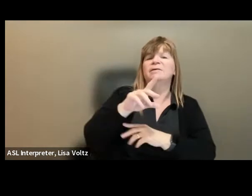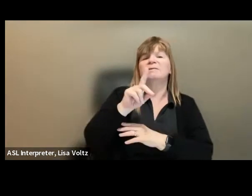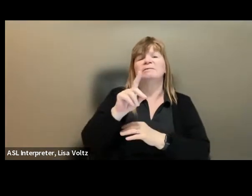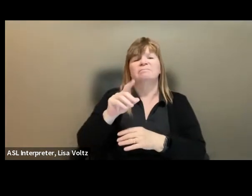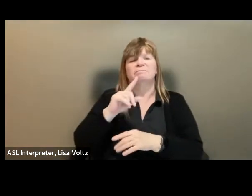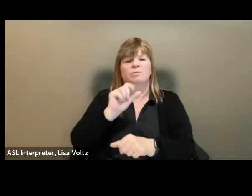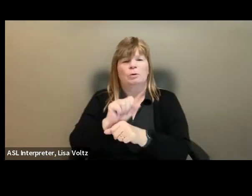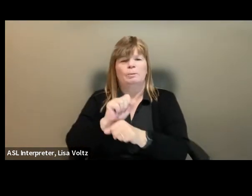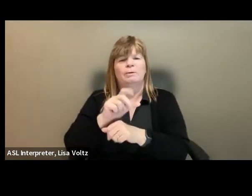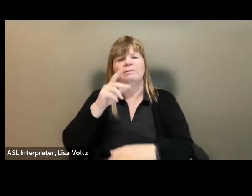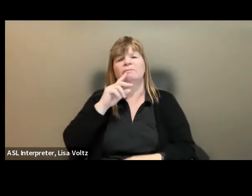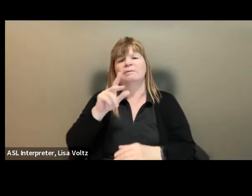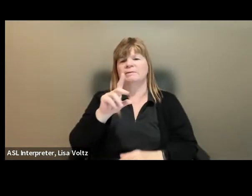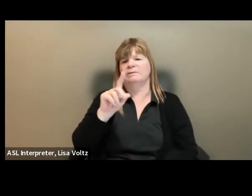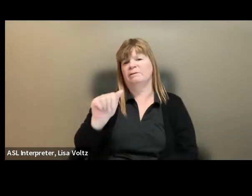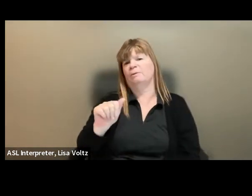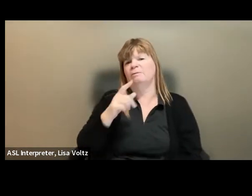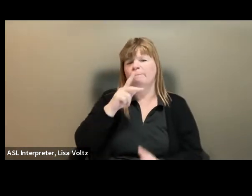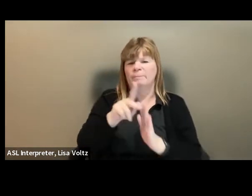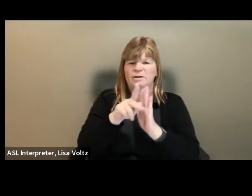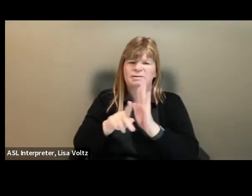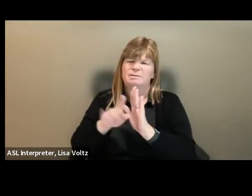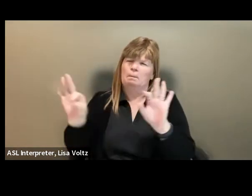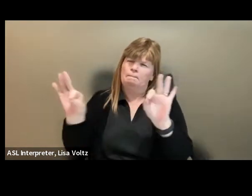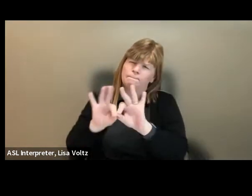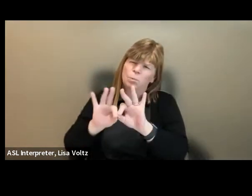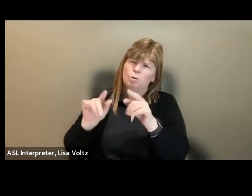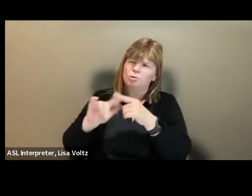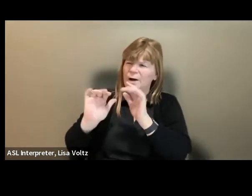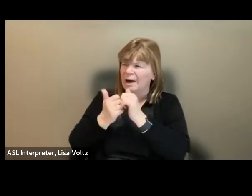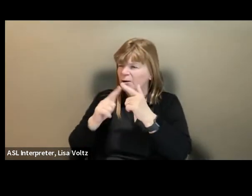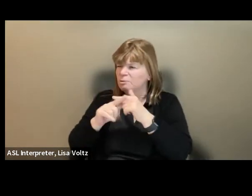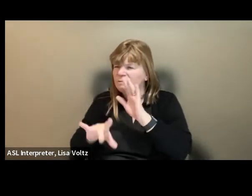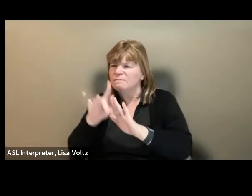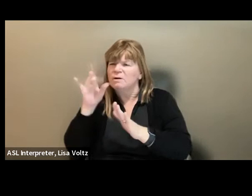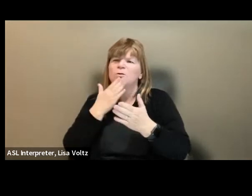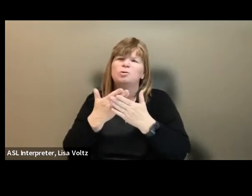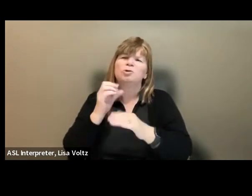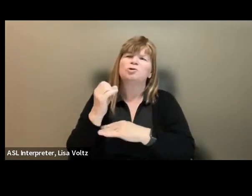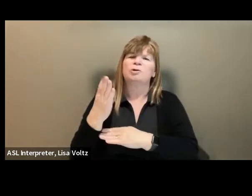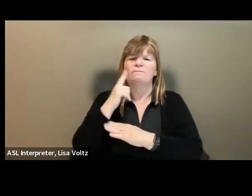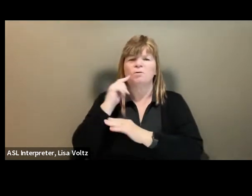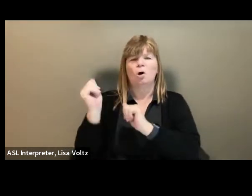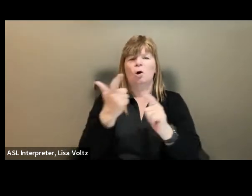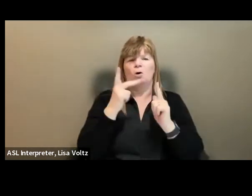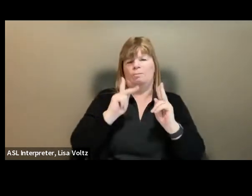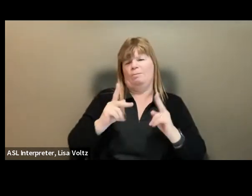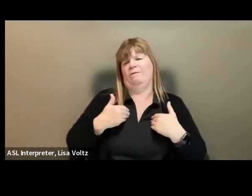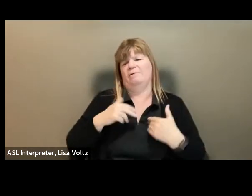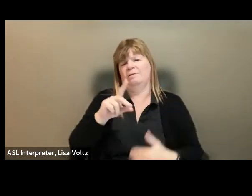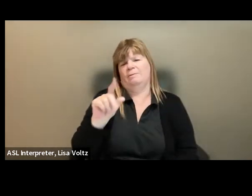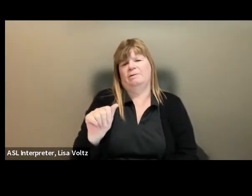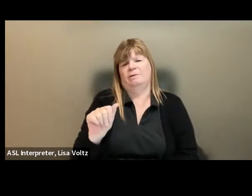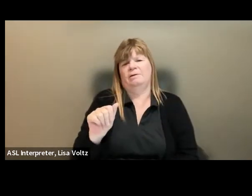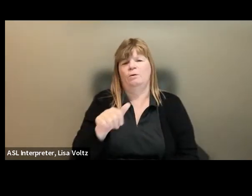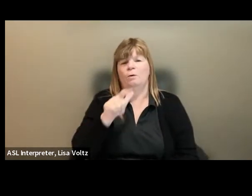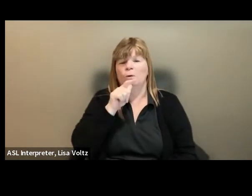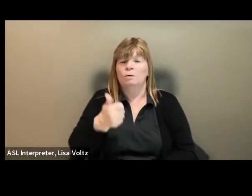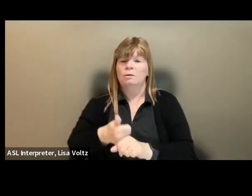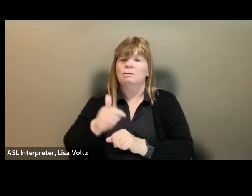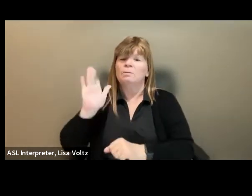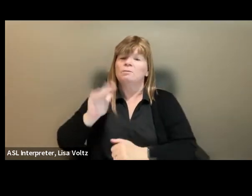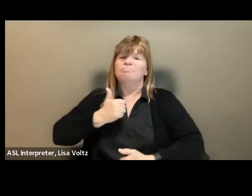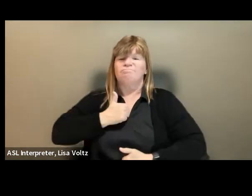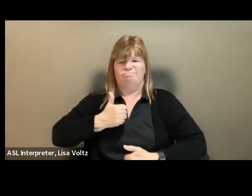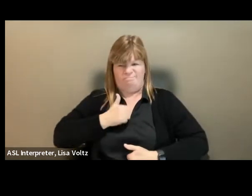are key partners in efforts to expand pathways to good jobs for all people with disabilities. Veterans may also face